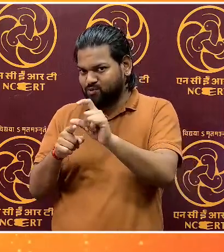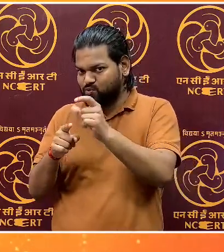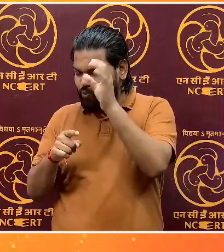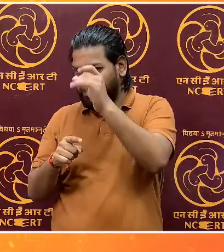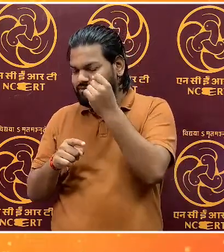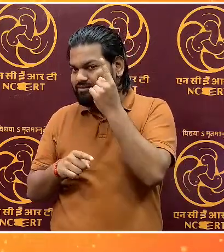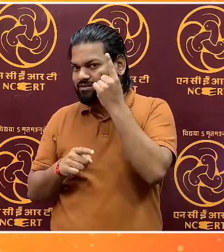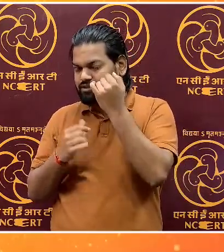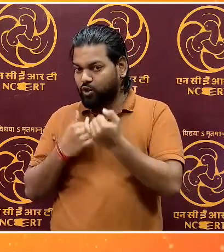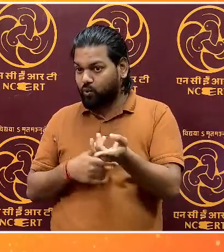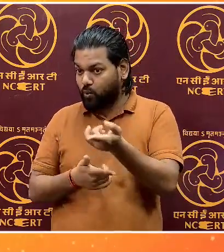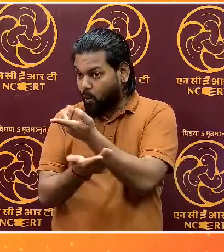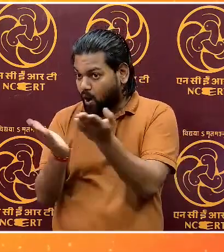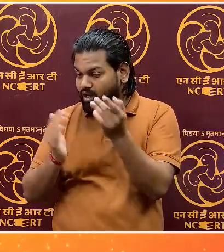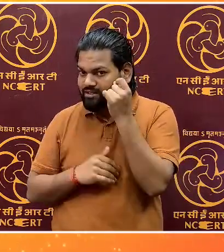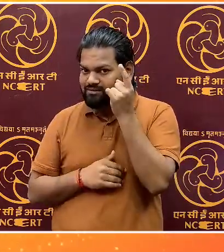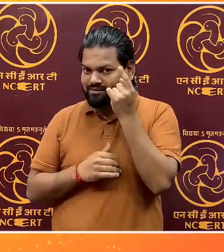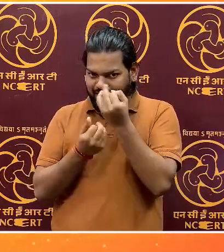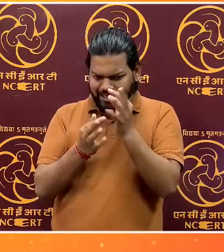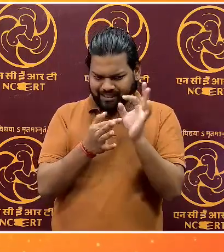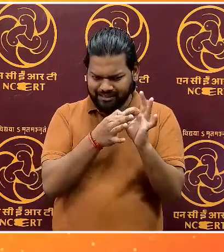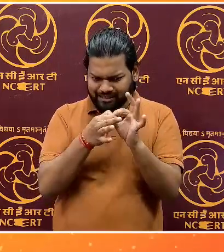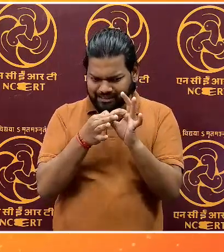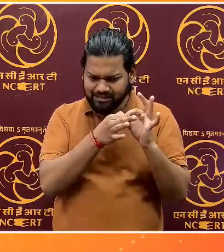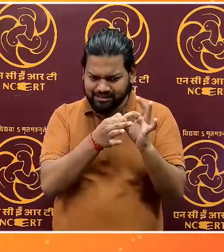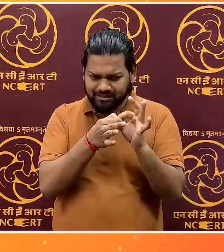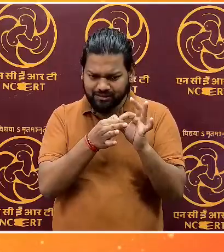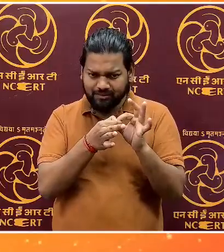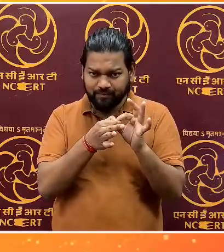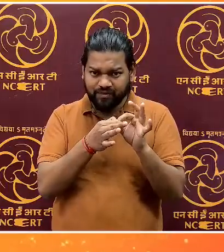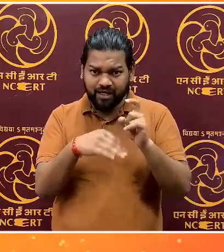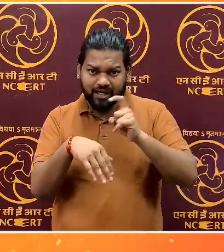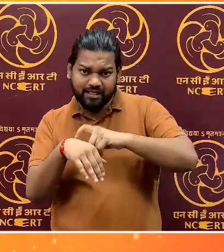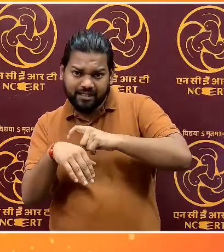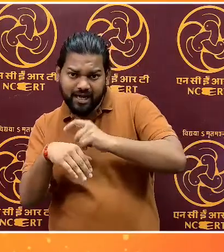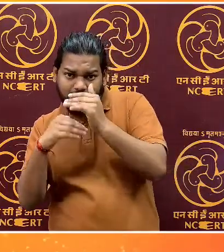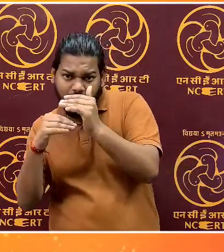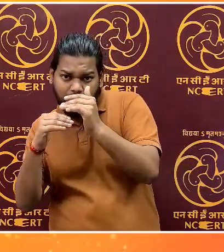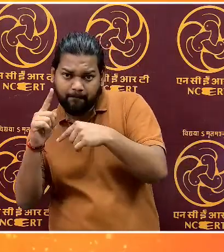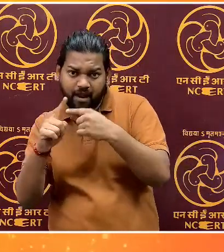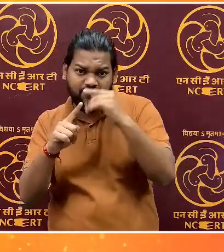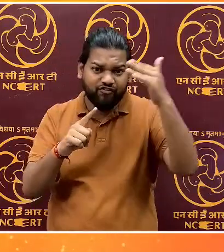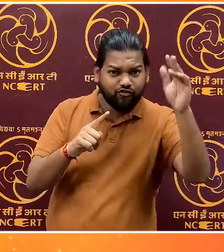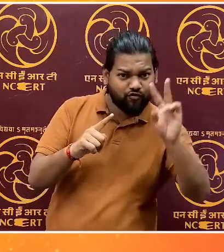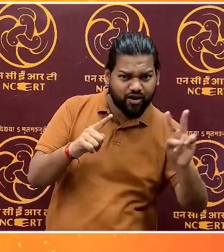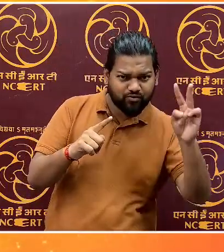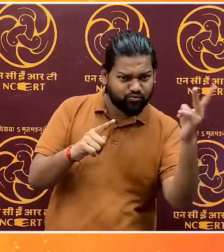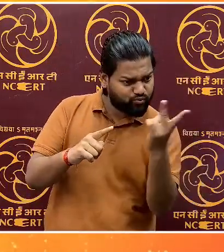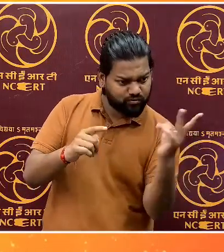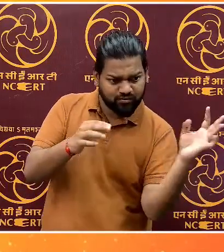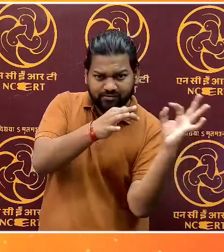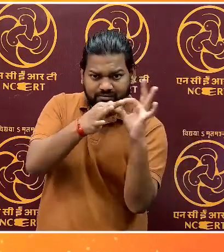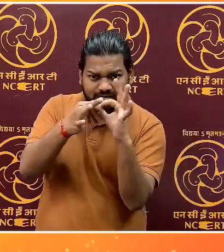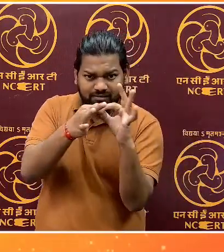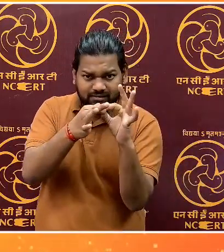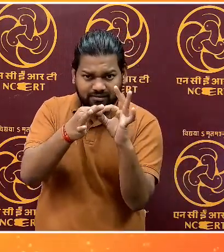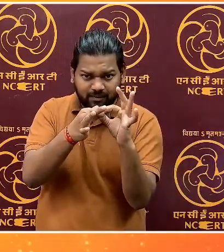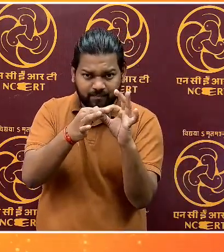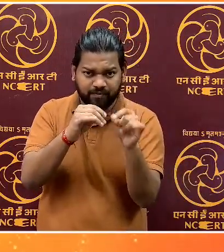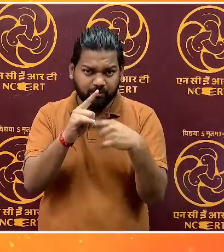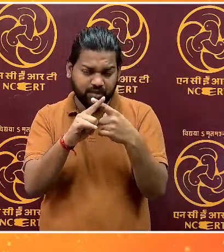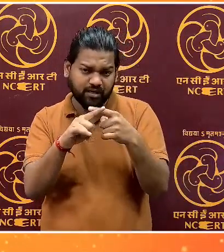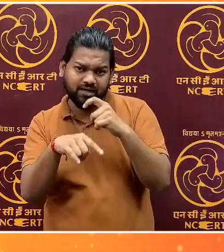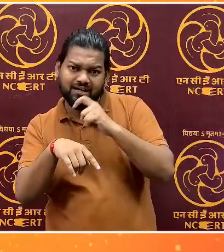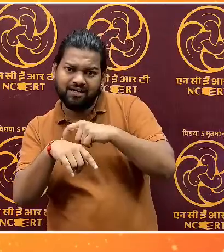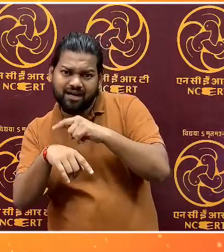we will understand that is there any relationship between the time period and the future value and time period or the present value? The